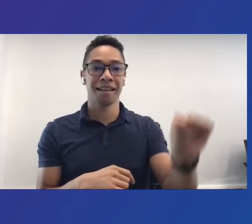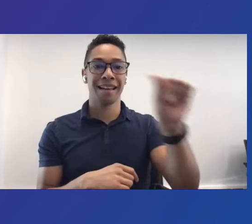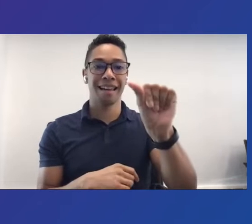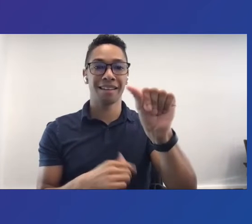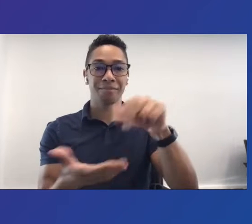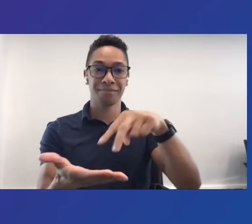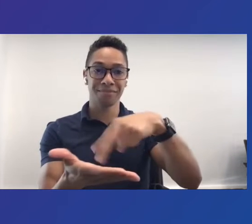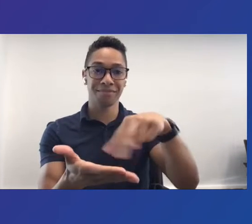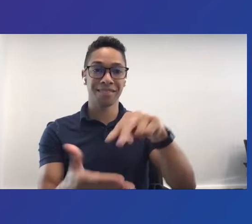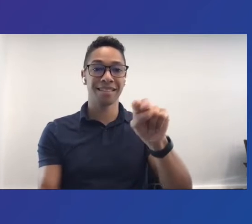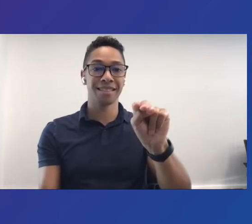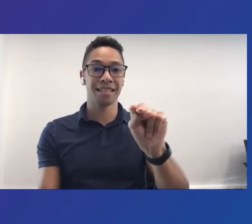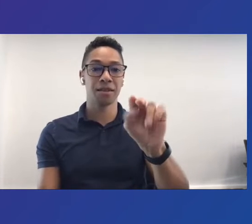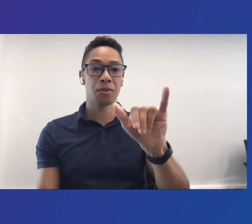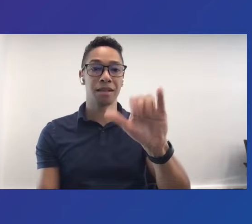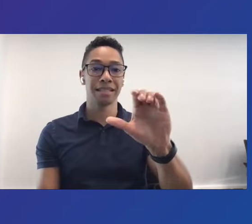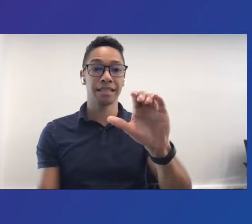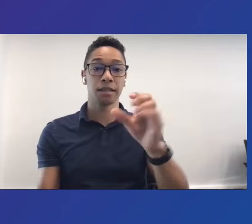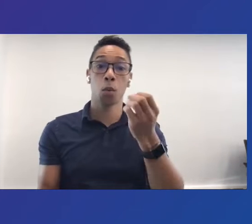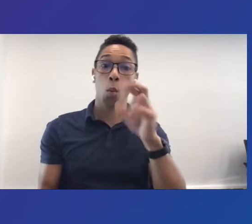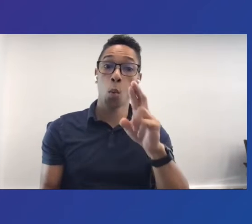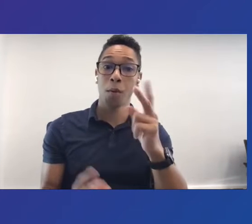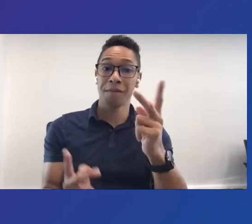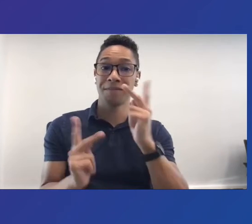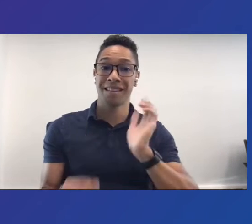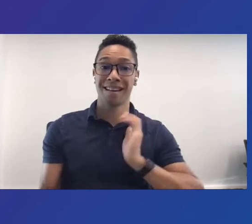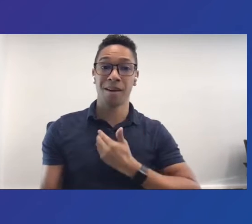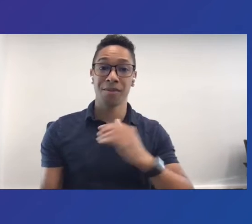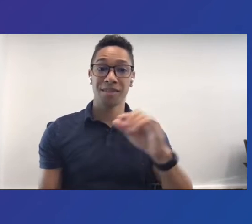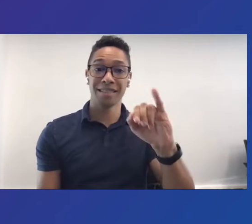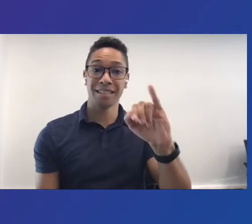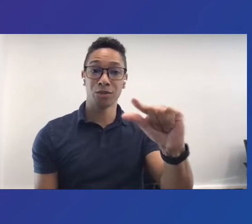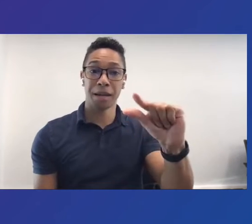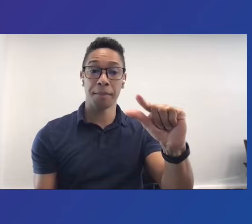@DanceNYC. You can visit our Instagram